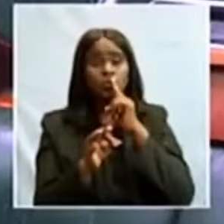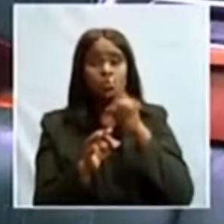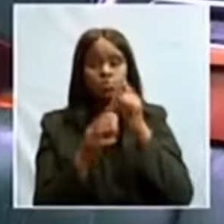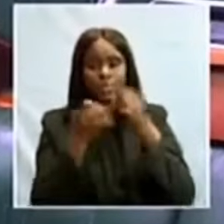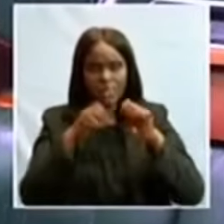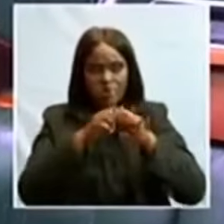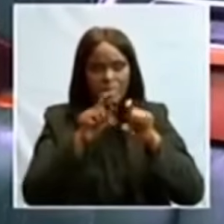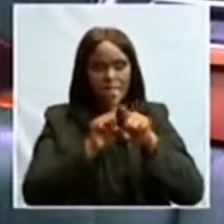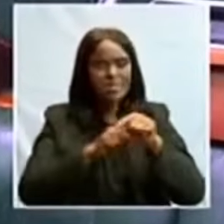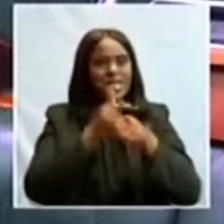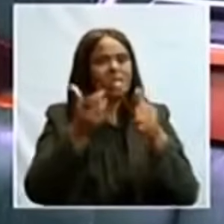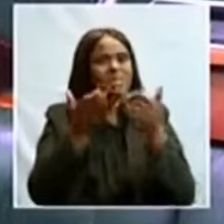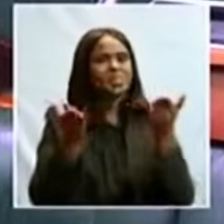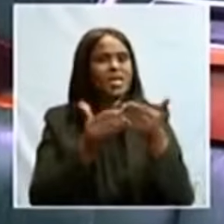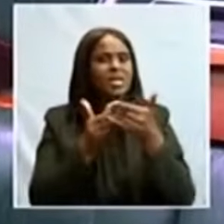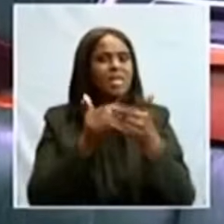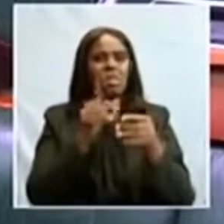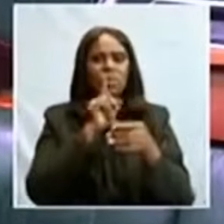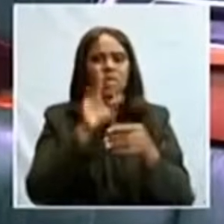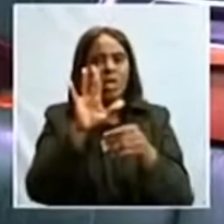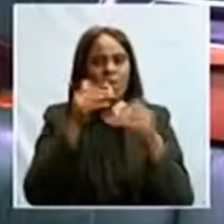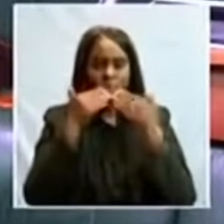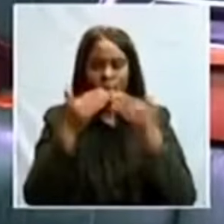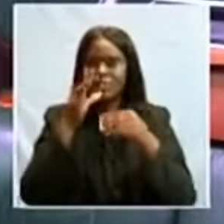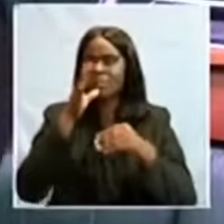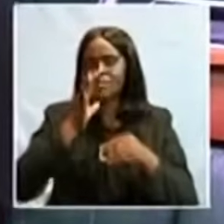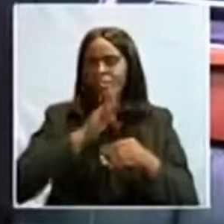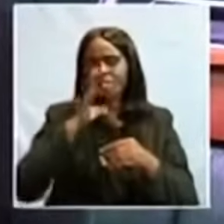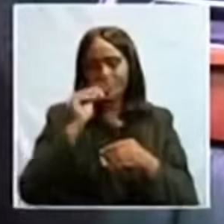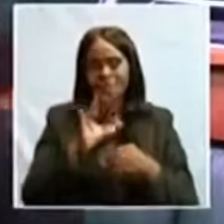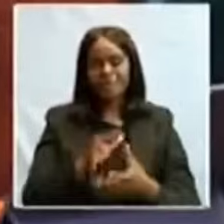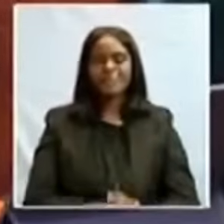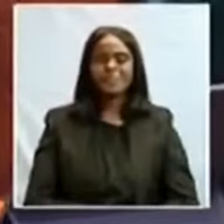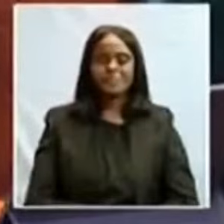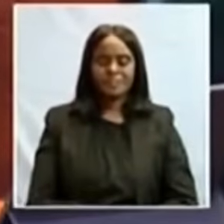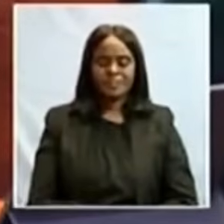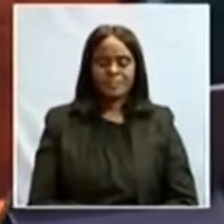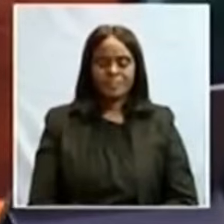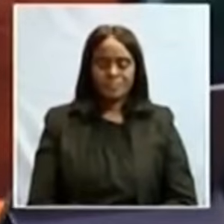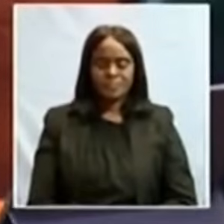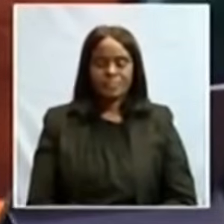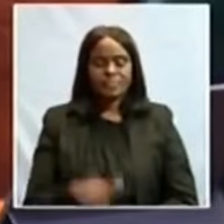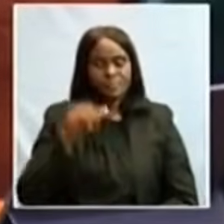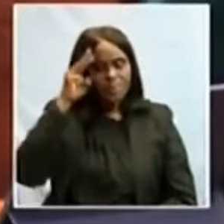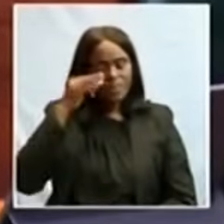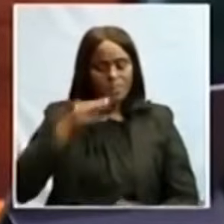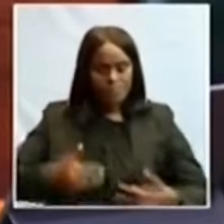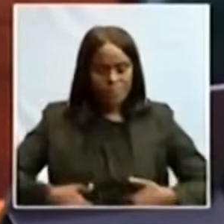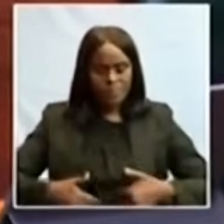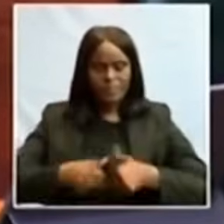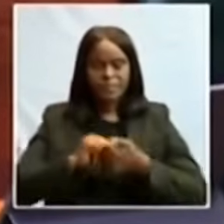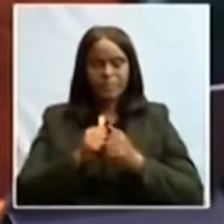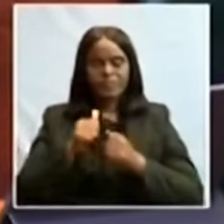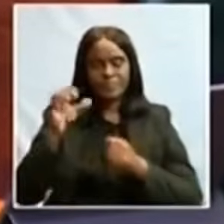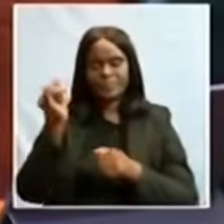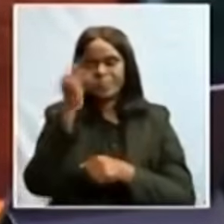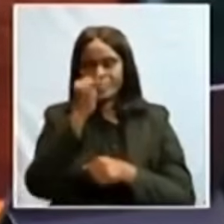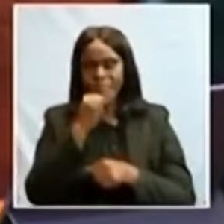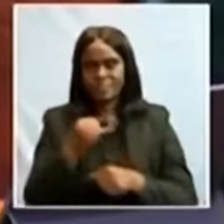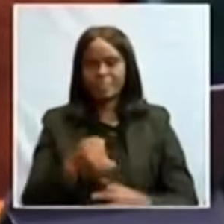even anywhere near being feasible? I thank you, Madam Speaker. The Honourable Minister of Youth, Sports and